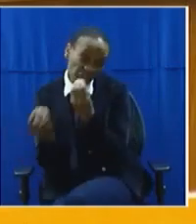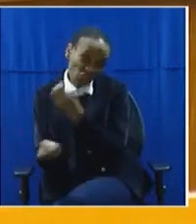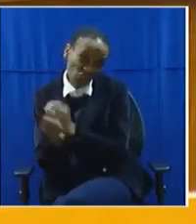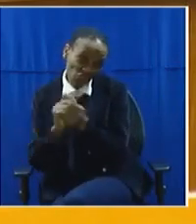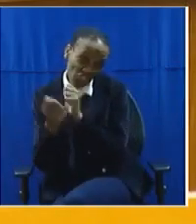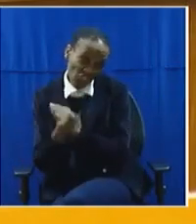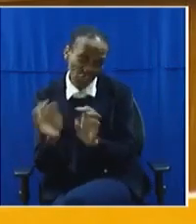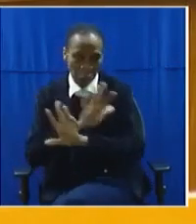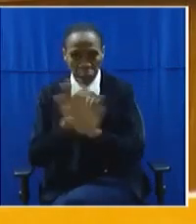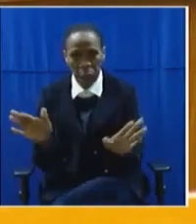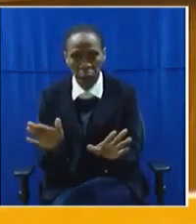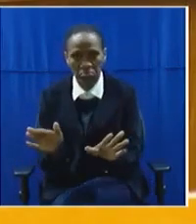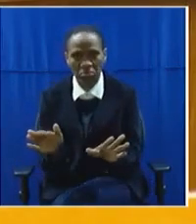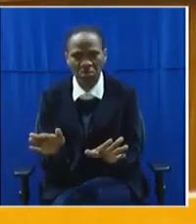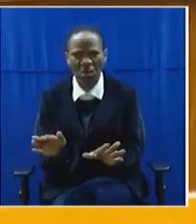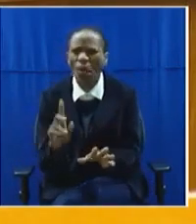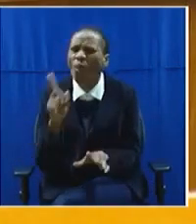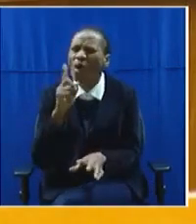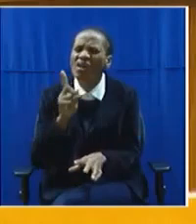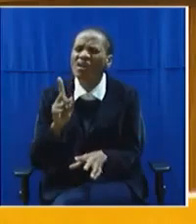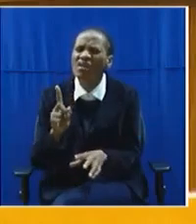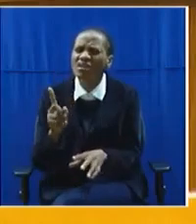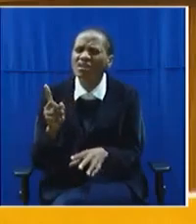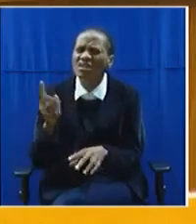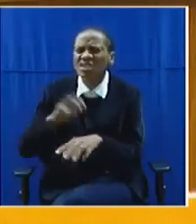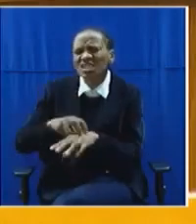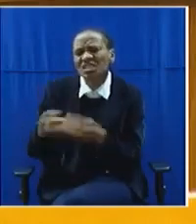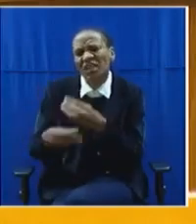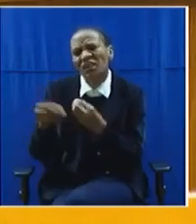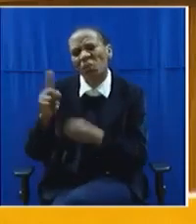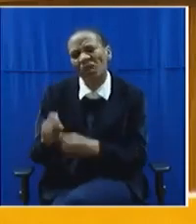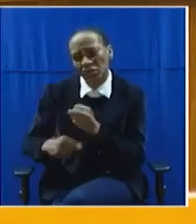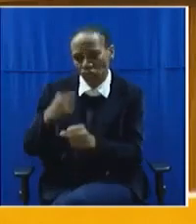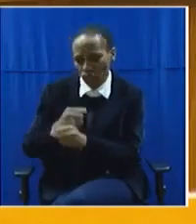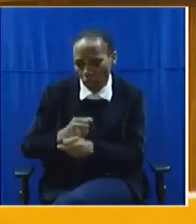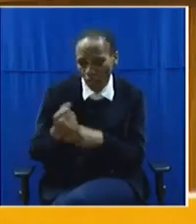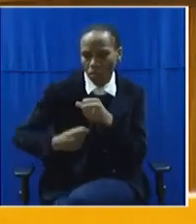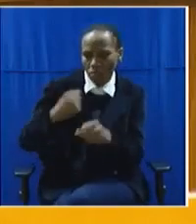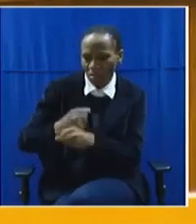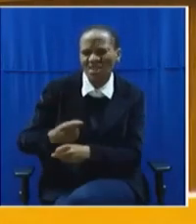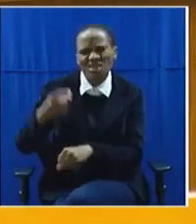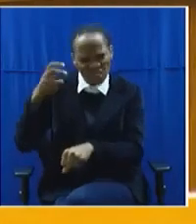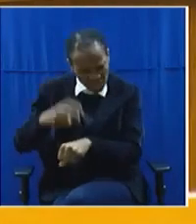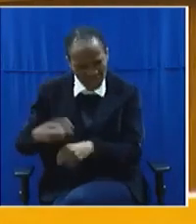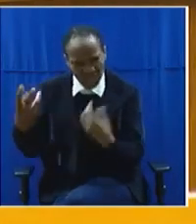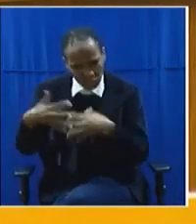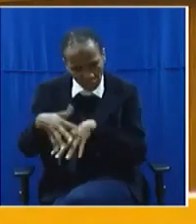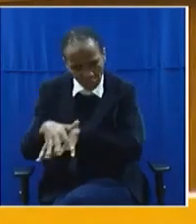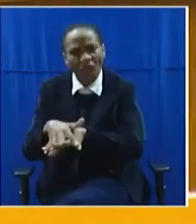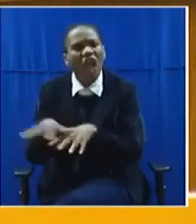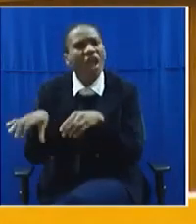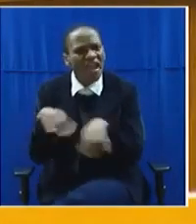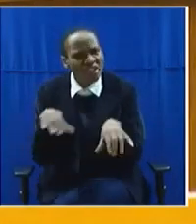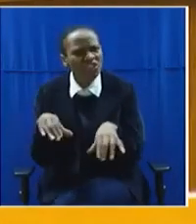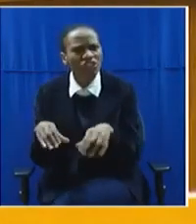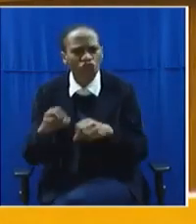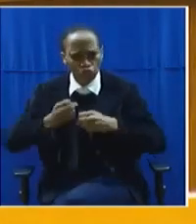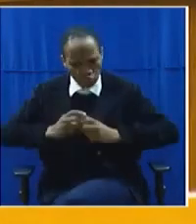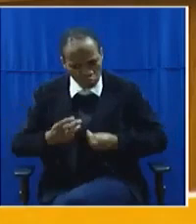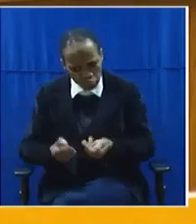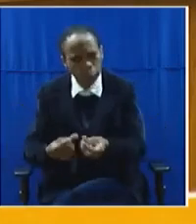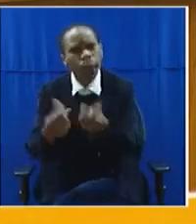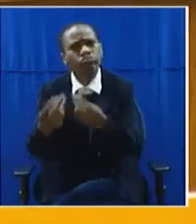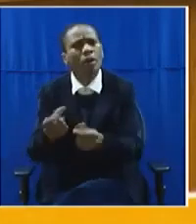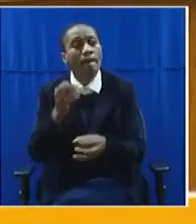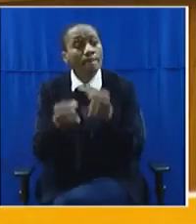has changed because what is missing from these debates year after year is action, outrage, urgency,